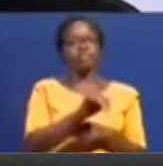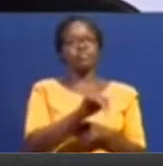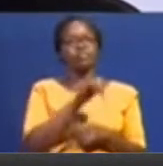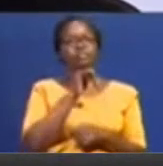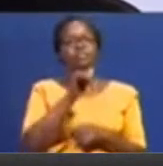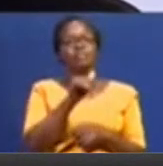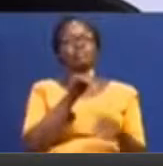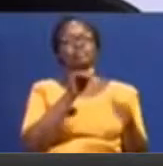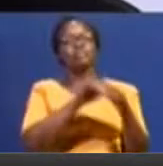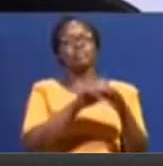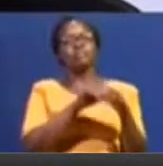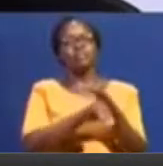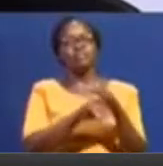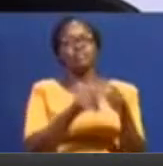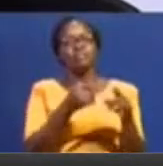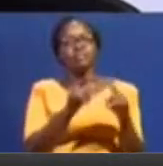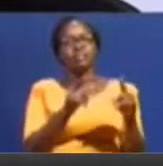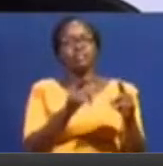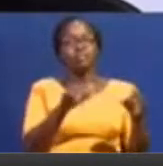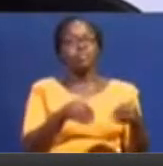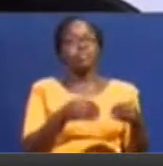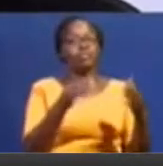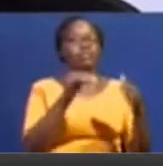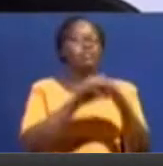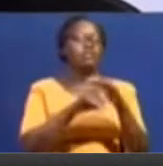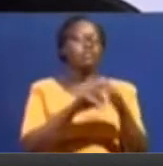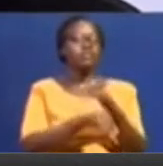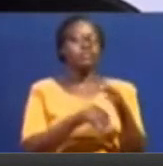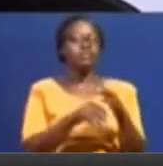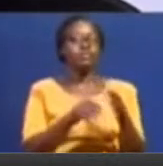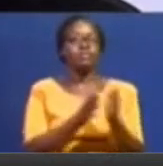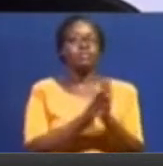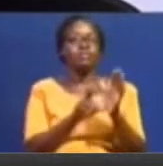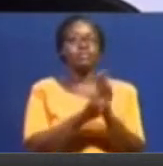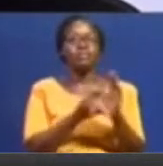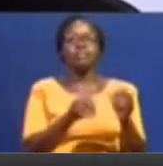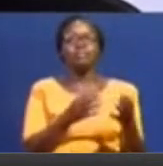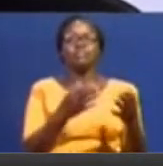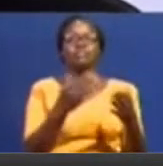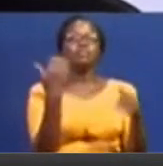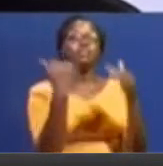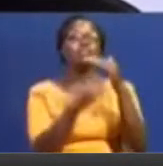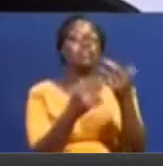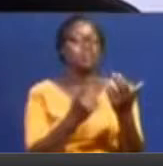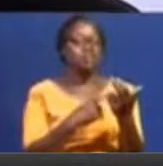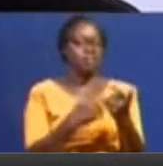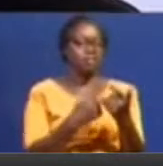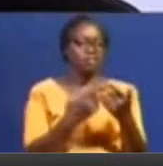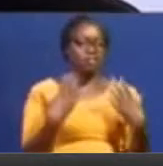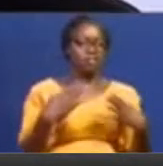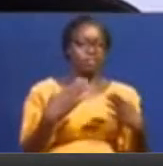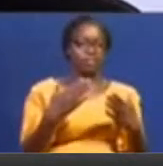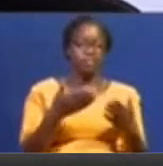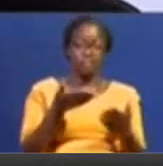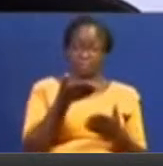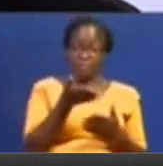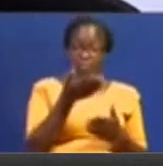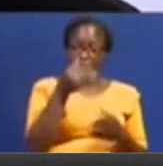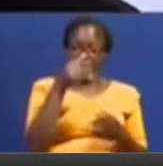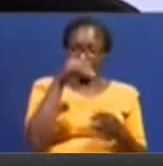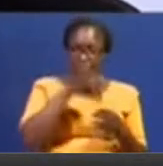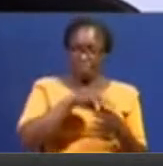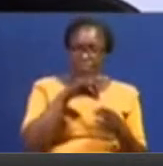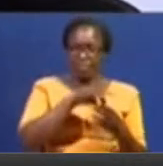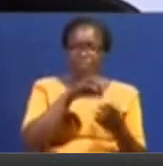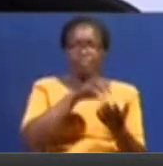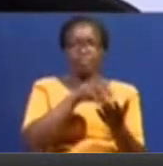not on accessibility, you have been given access. In fact, the law regulates how many numbers should exist per polling station.